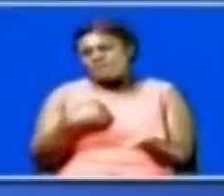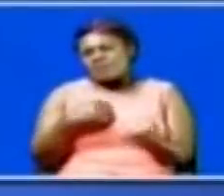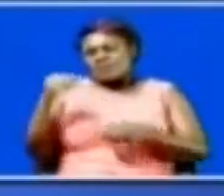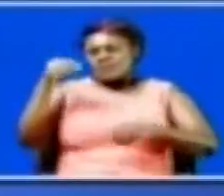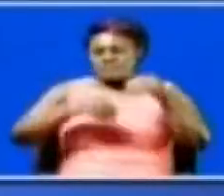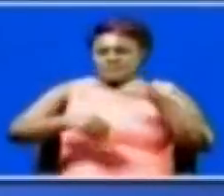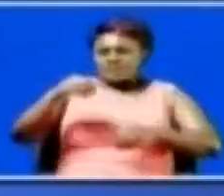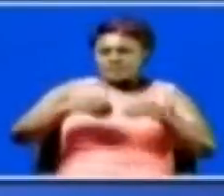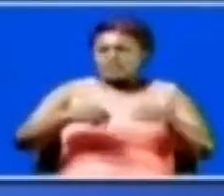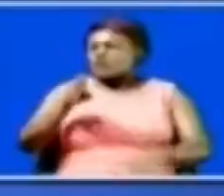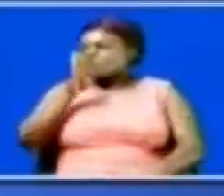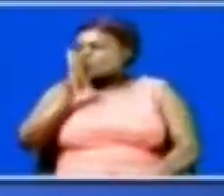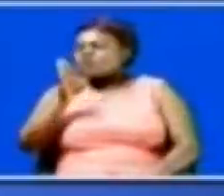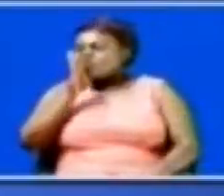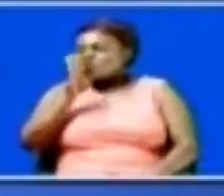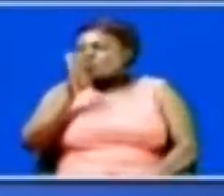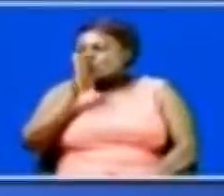investing, borrowing money,